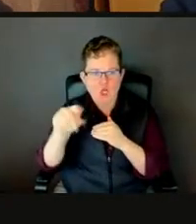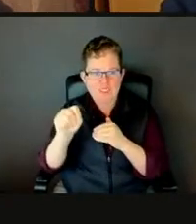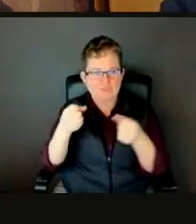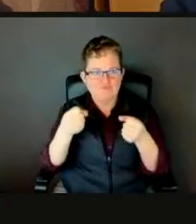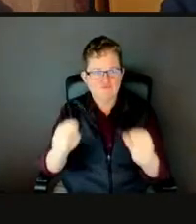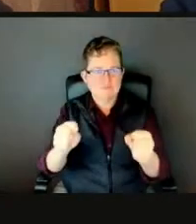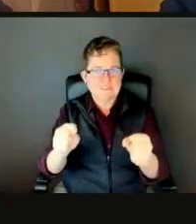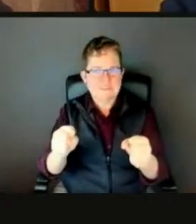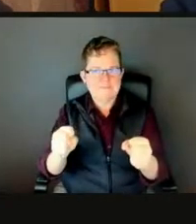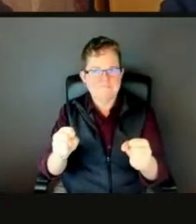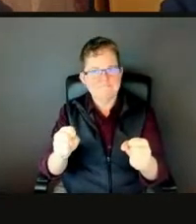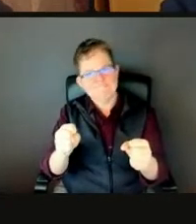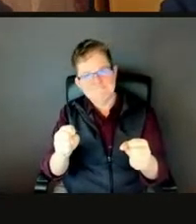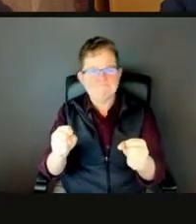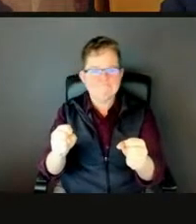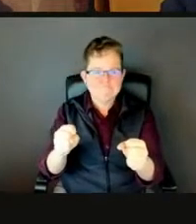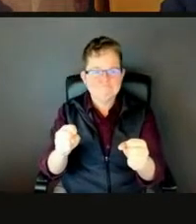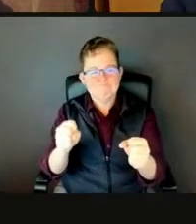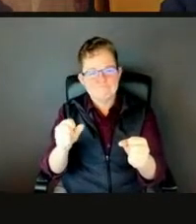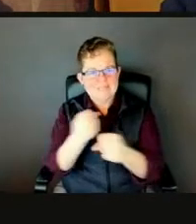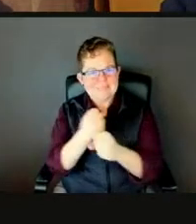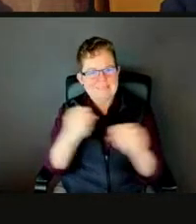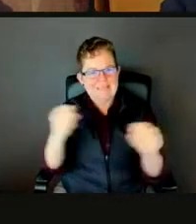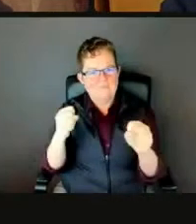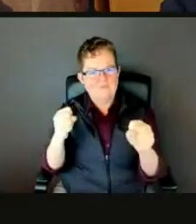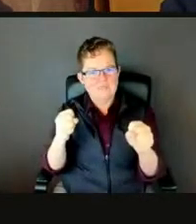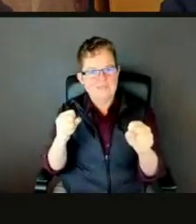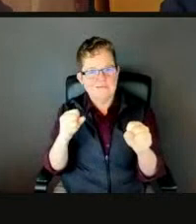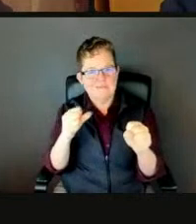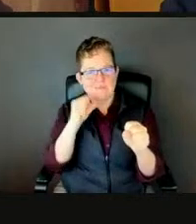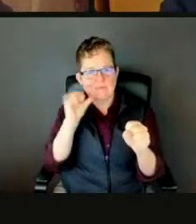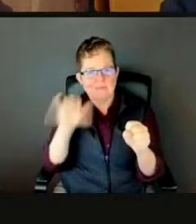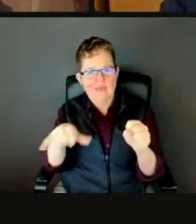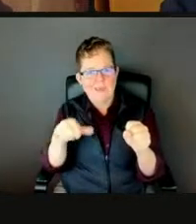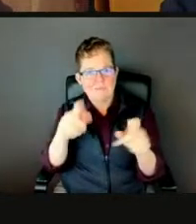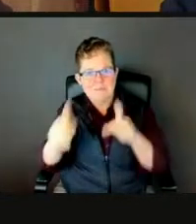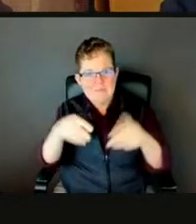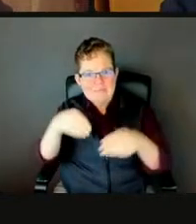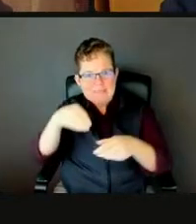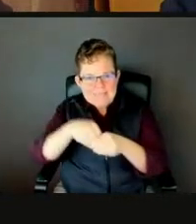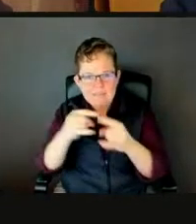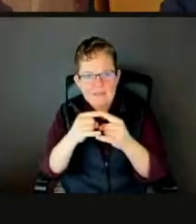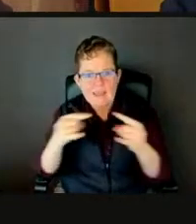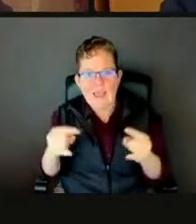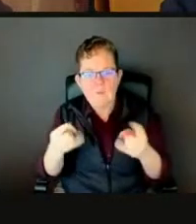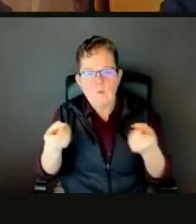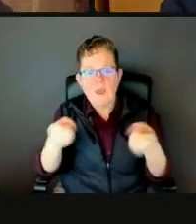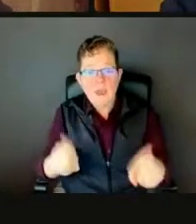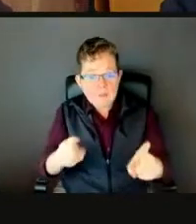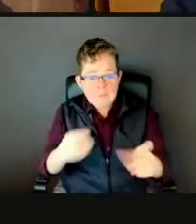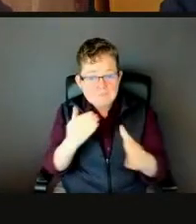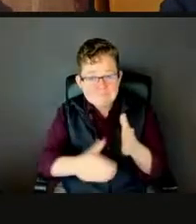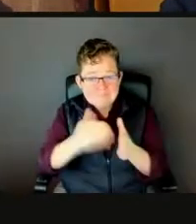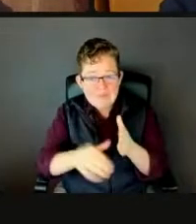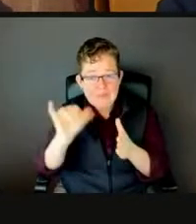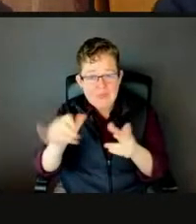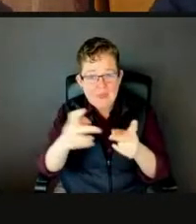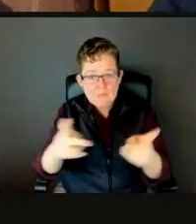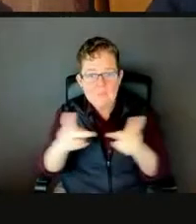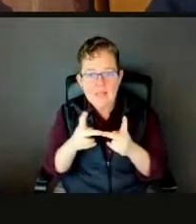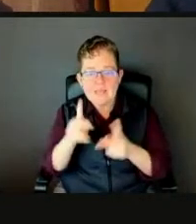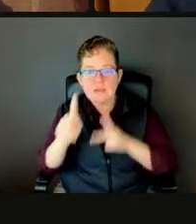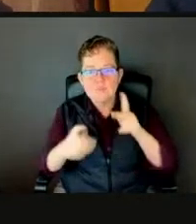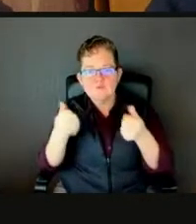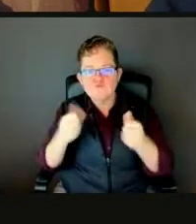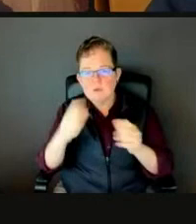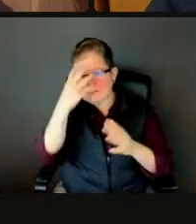saying about, when we talk in this case, the safety of the residents inside that campsite. What happened a lot was people are trying to sleep